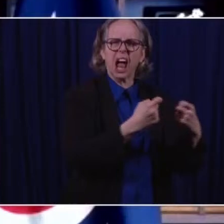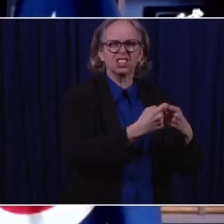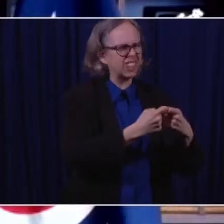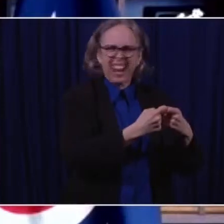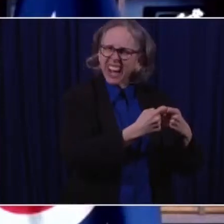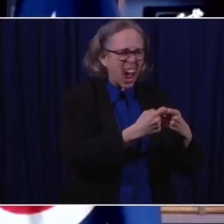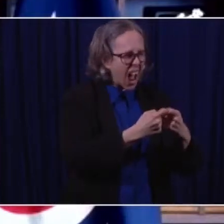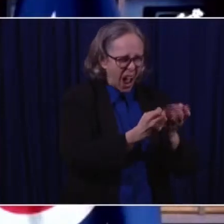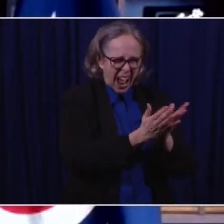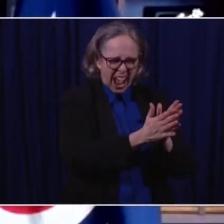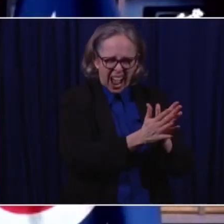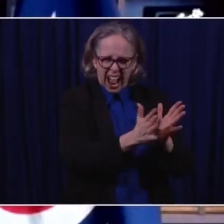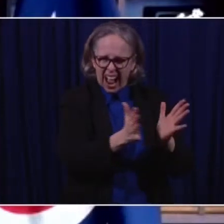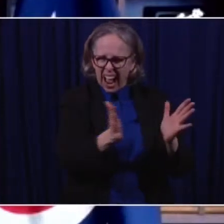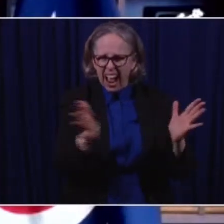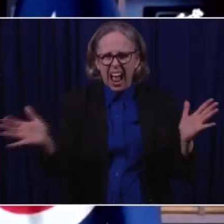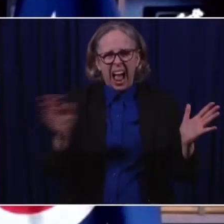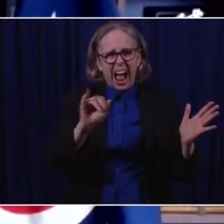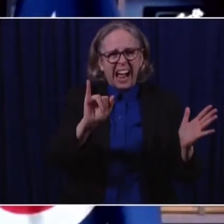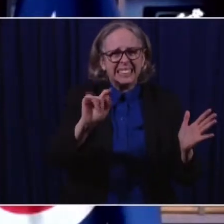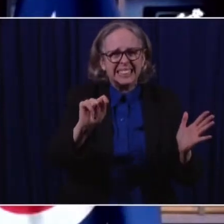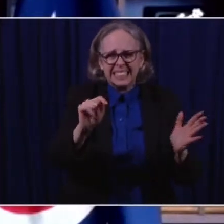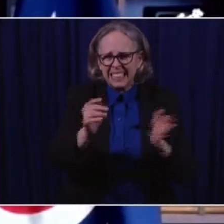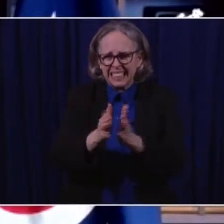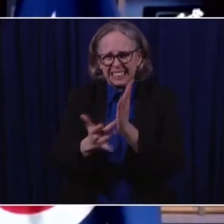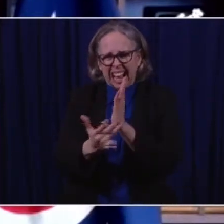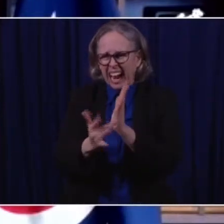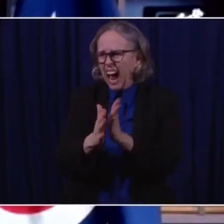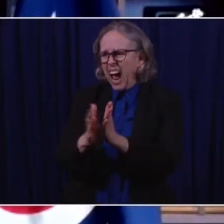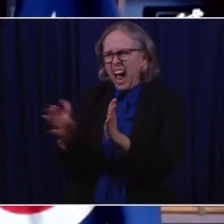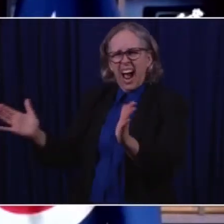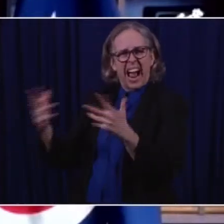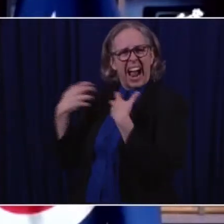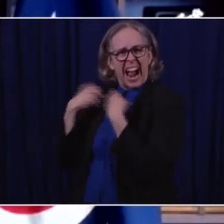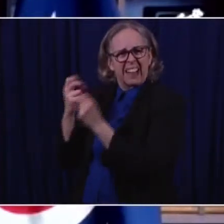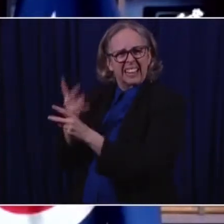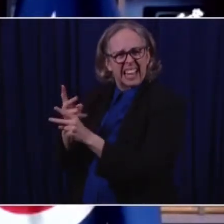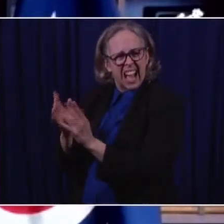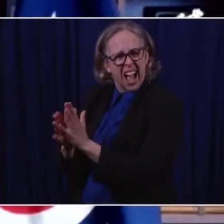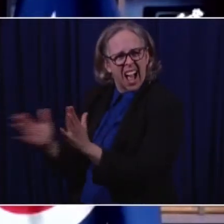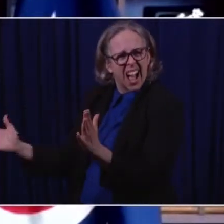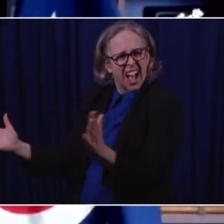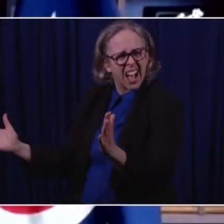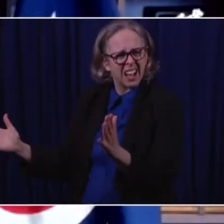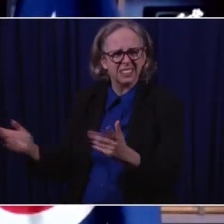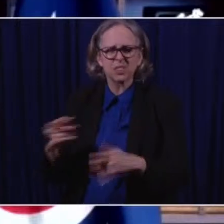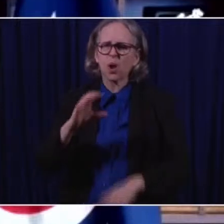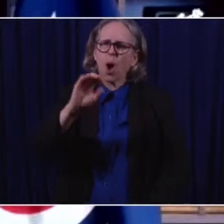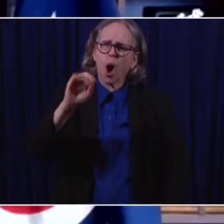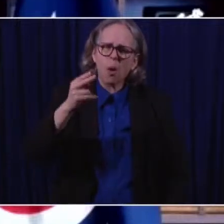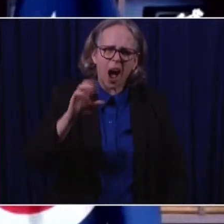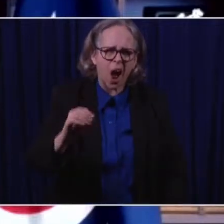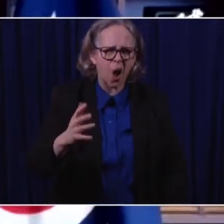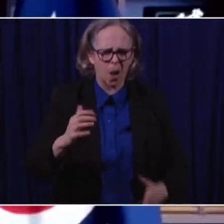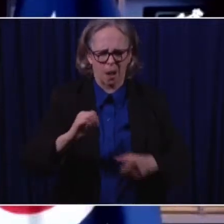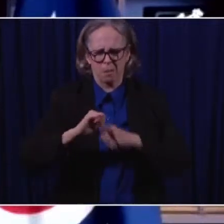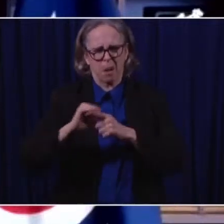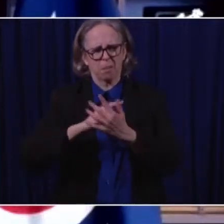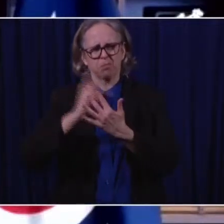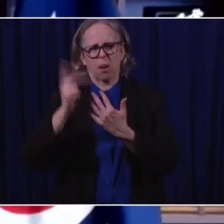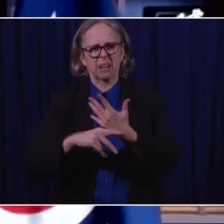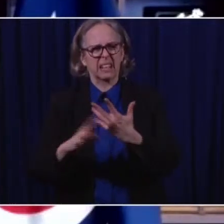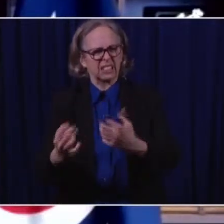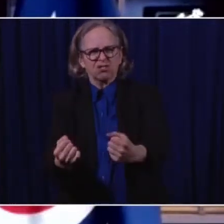we have one of the most powerful apprenticeship programs in the country right here in Ohio. It's mature, it works well. There are a lot of